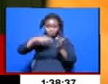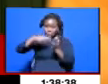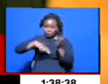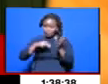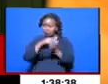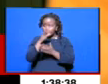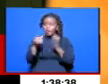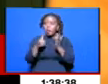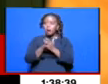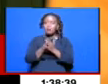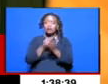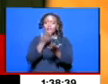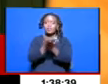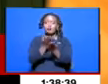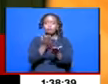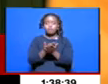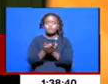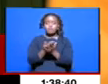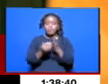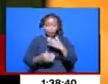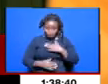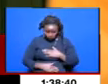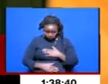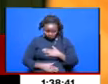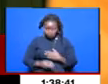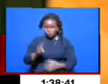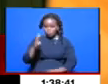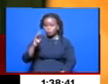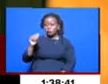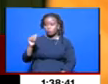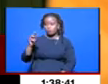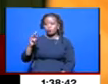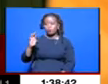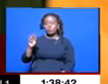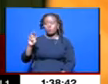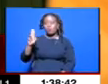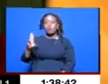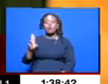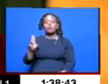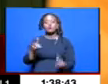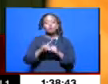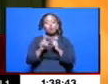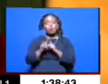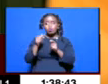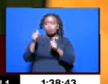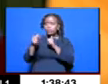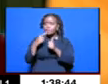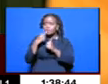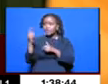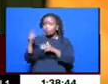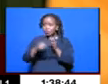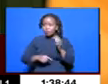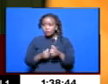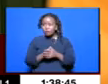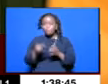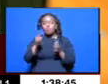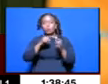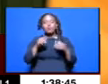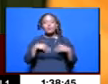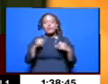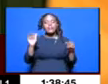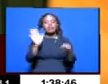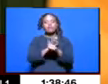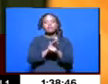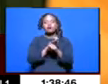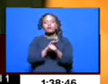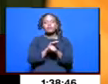sworn by Honorable Waweru, the contents of which state that there was a comprehensive